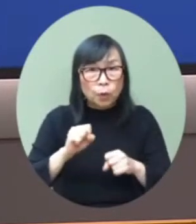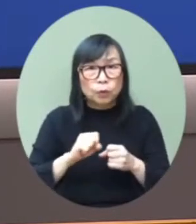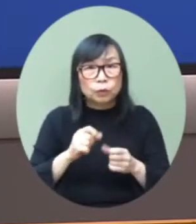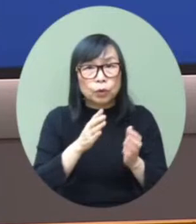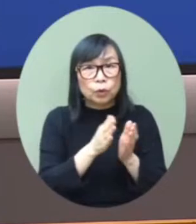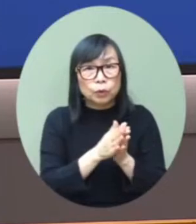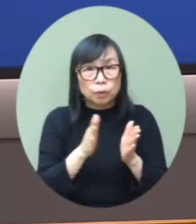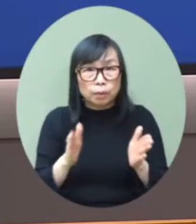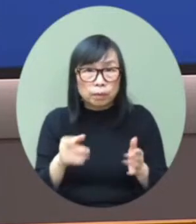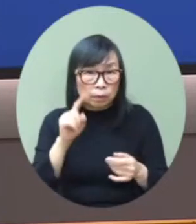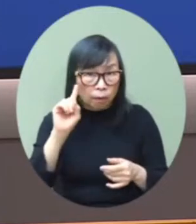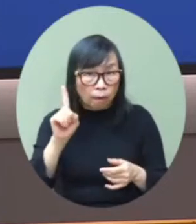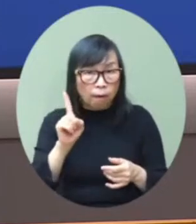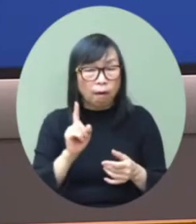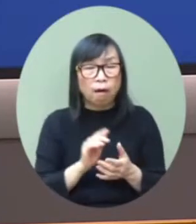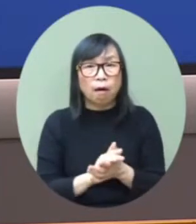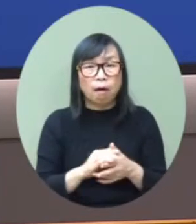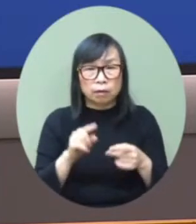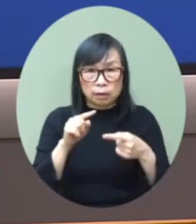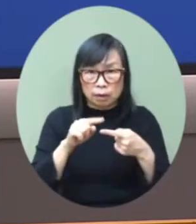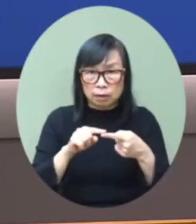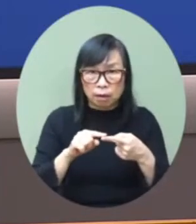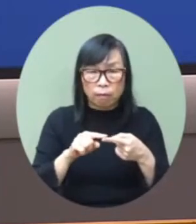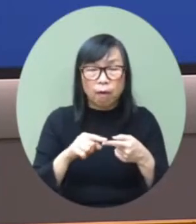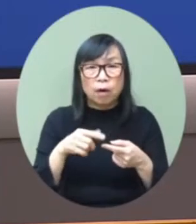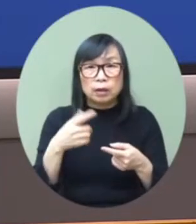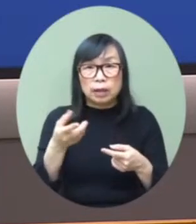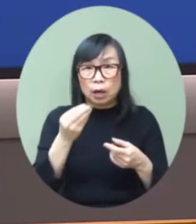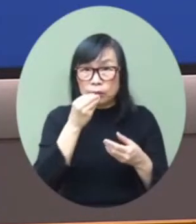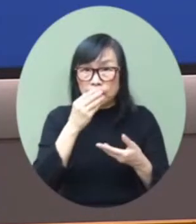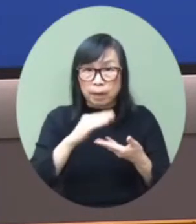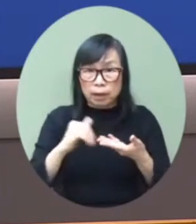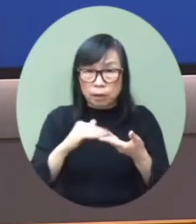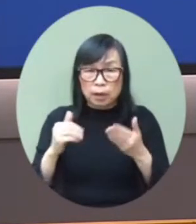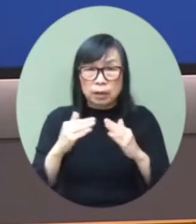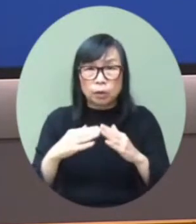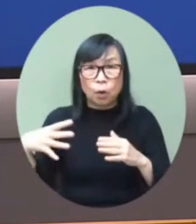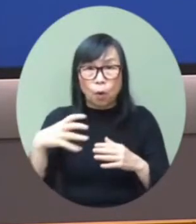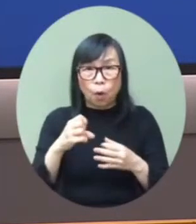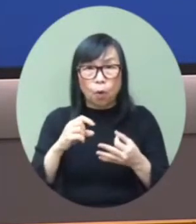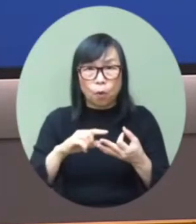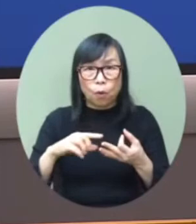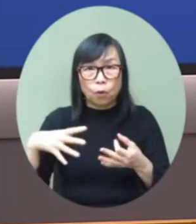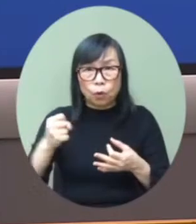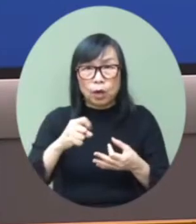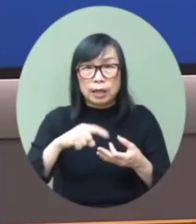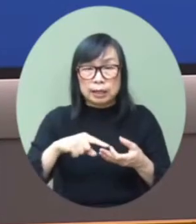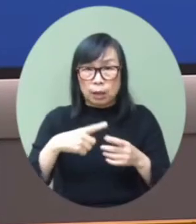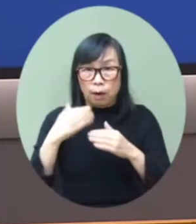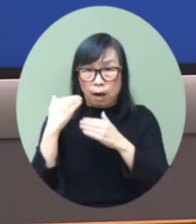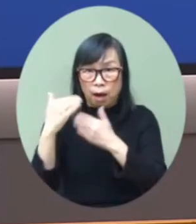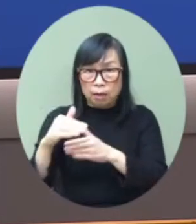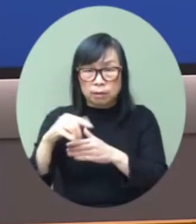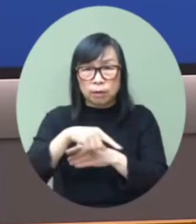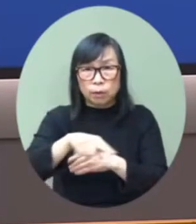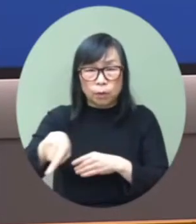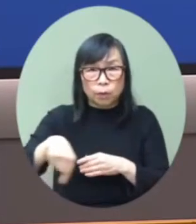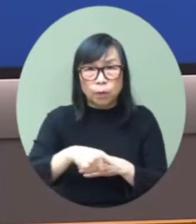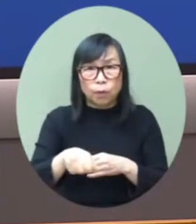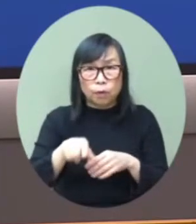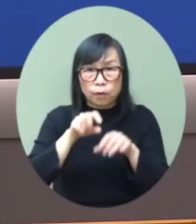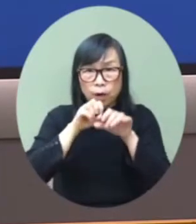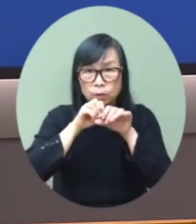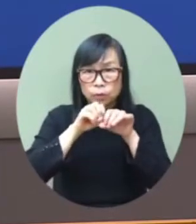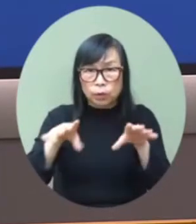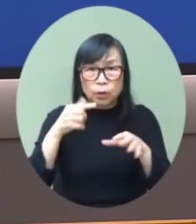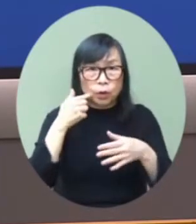information on 3 occasions informing the public about the progress. The first step is for Secretary for Food